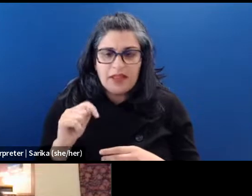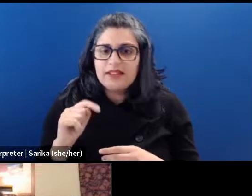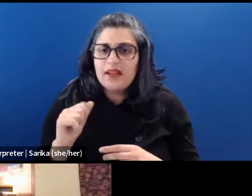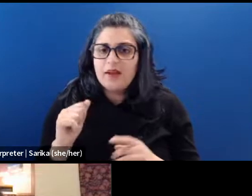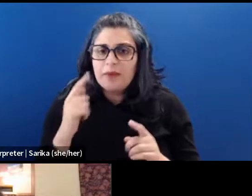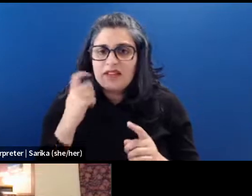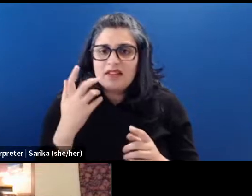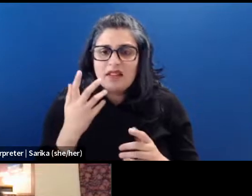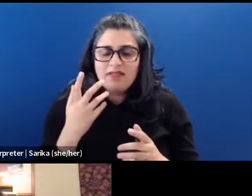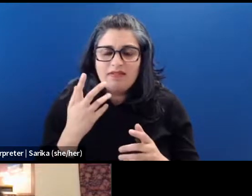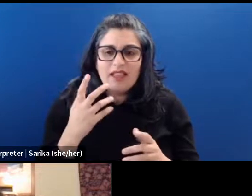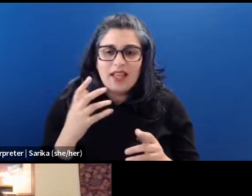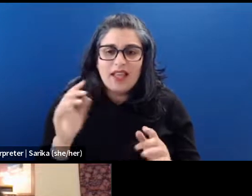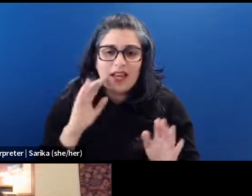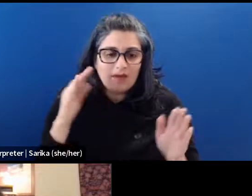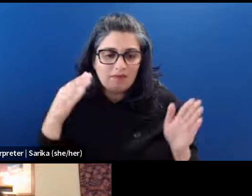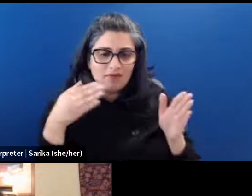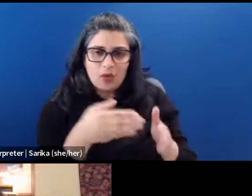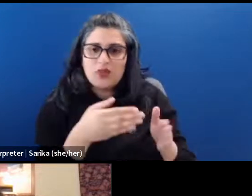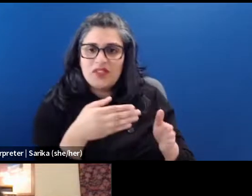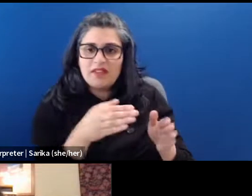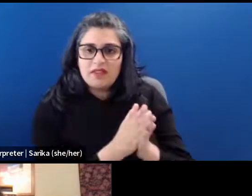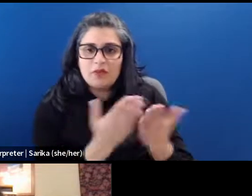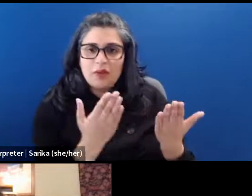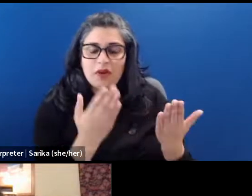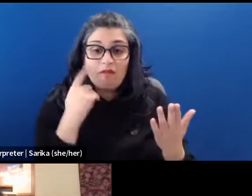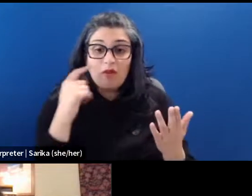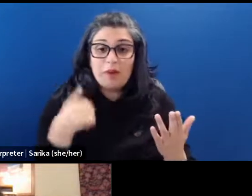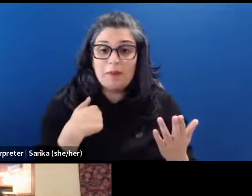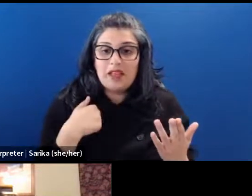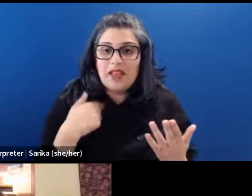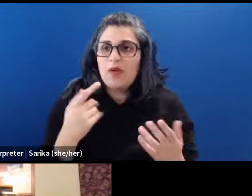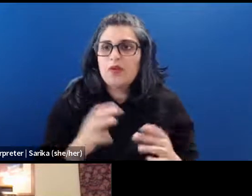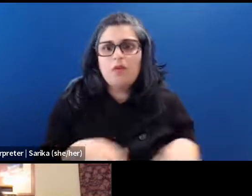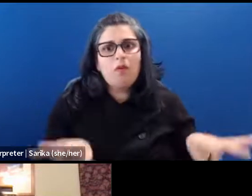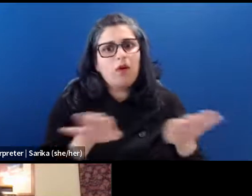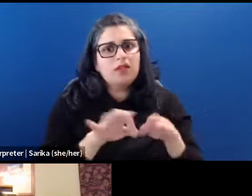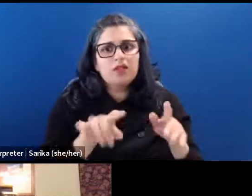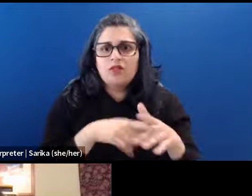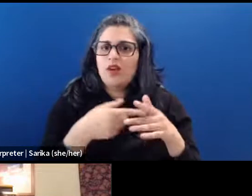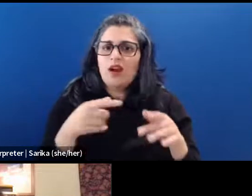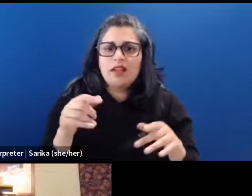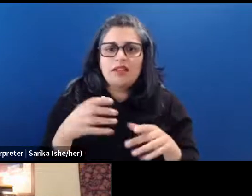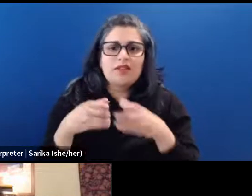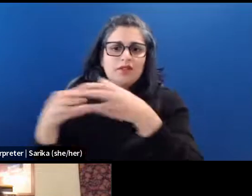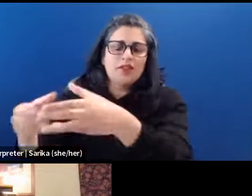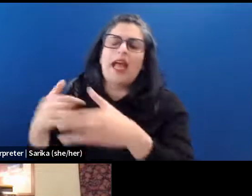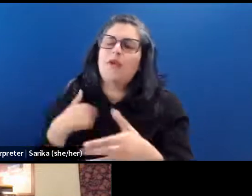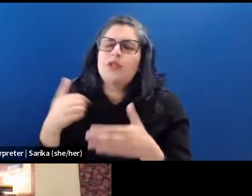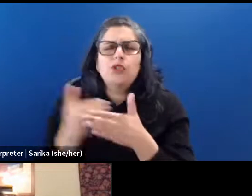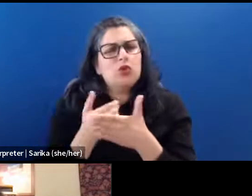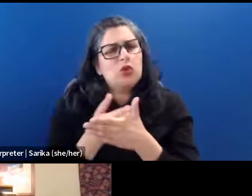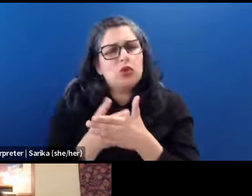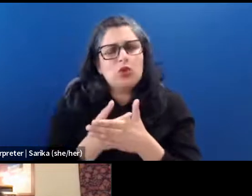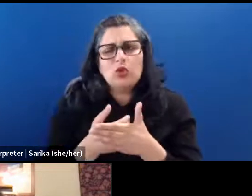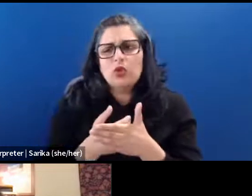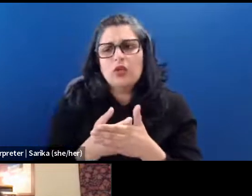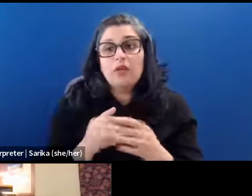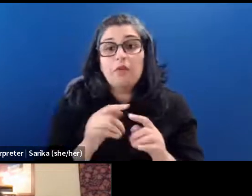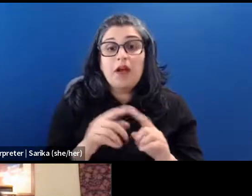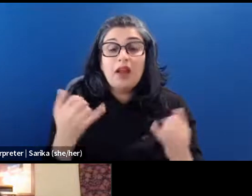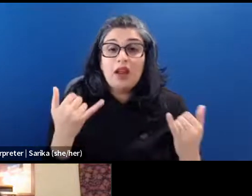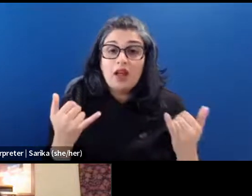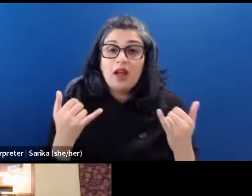me, it was important to start with those phrases on retreat. And this was, I was very new in my practice, but now